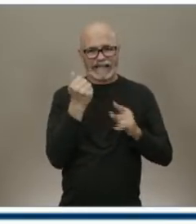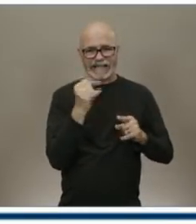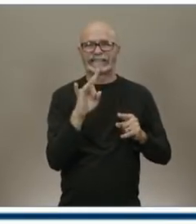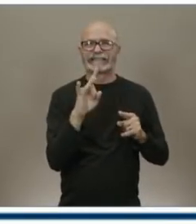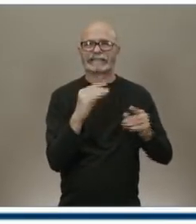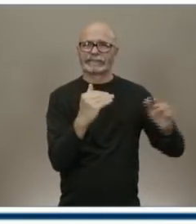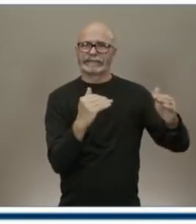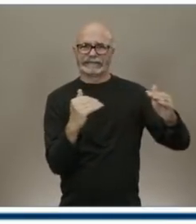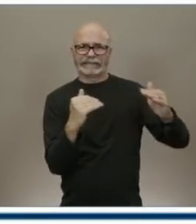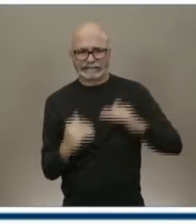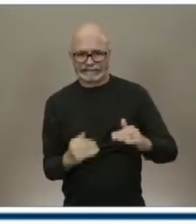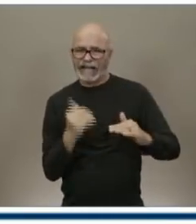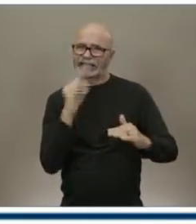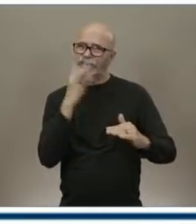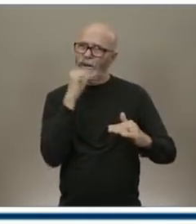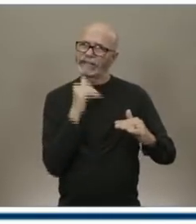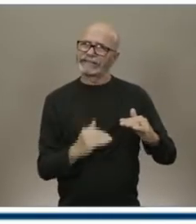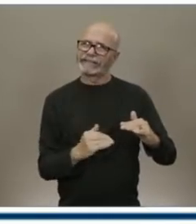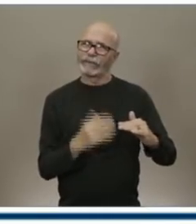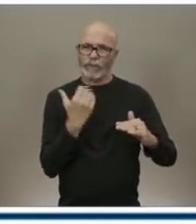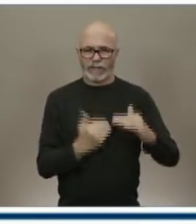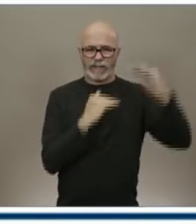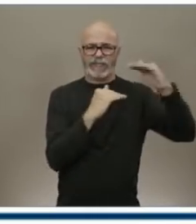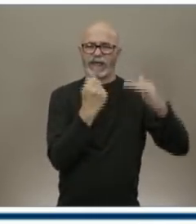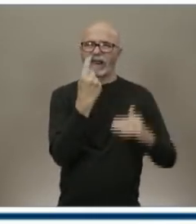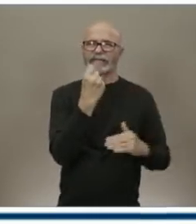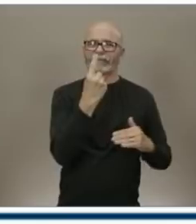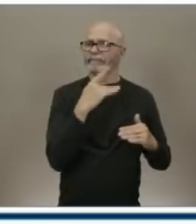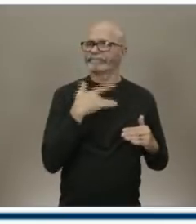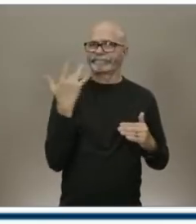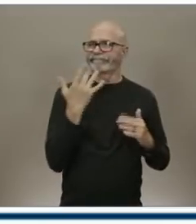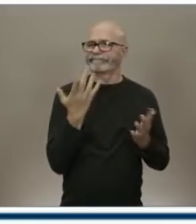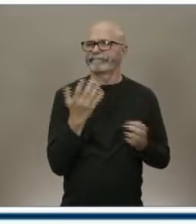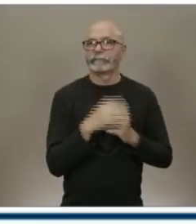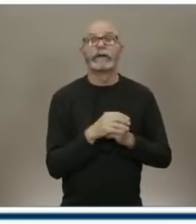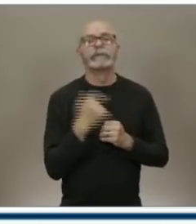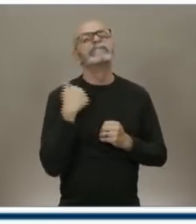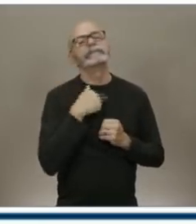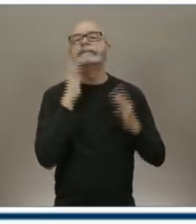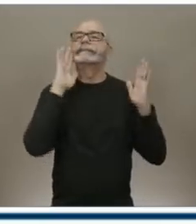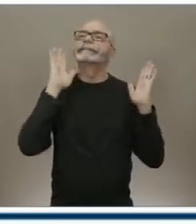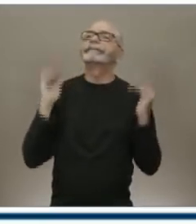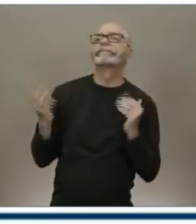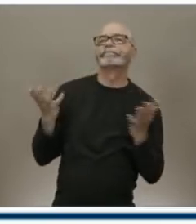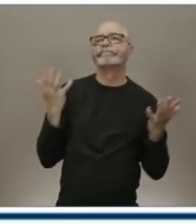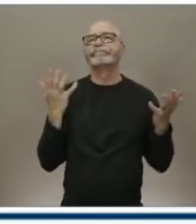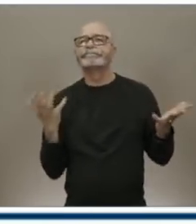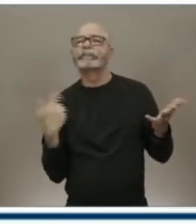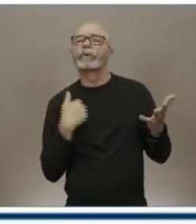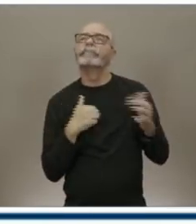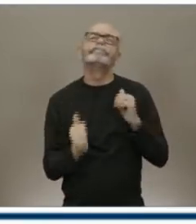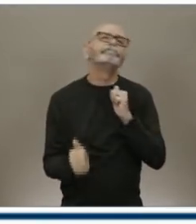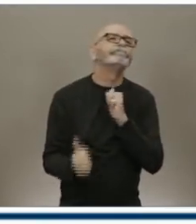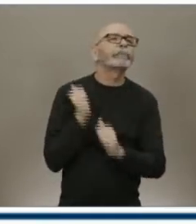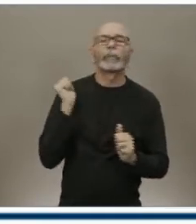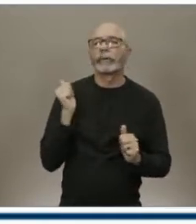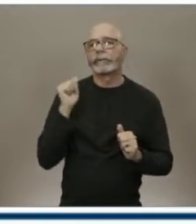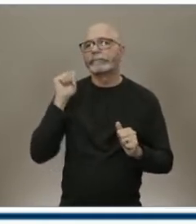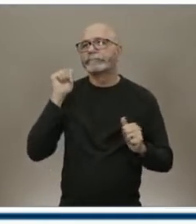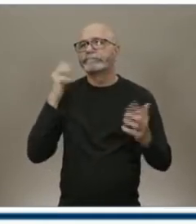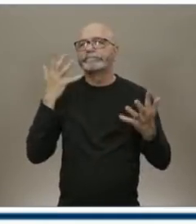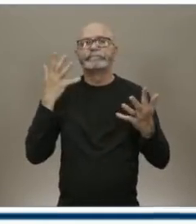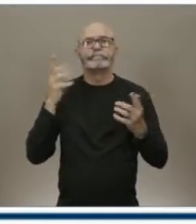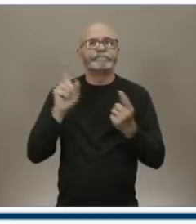I mean, it's about, and we expect a lot of those activities. Could people be so active and expose each other